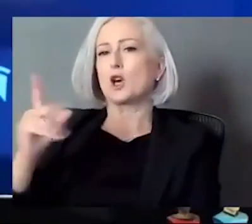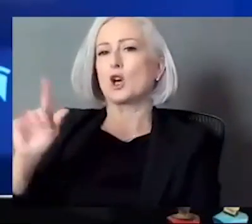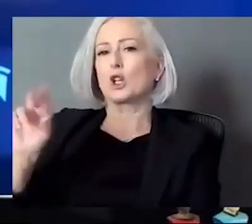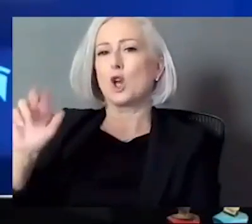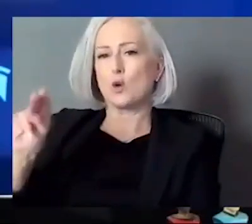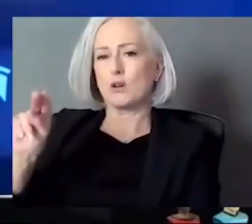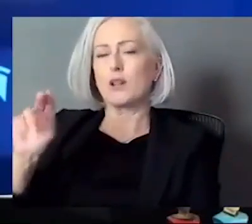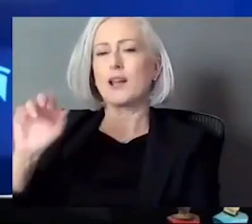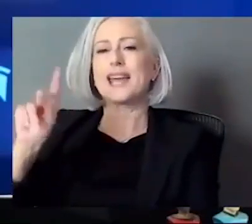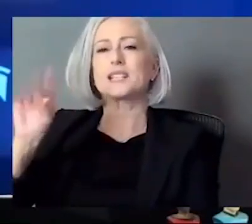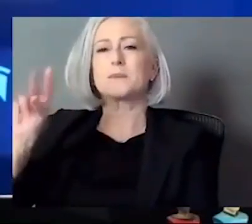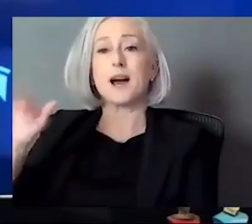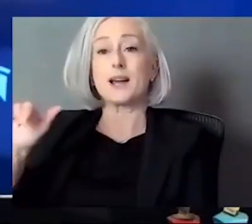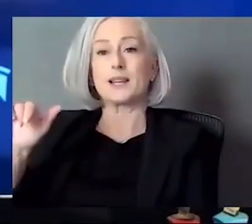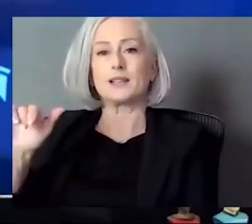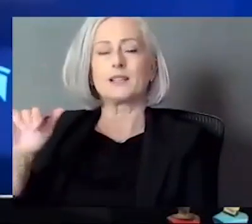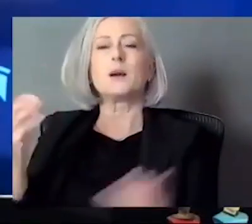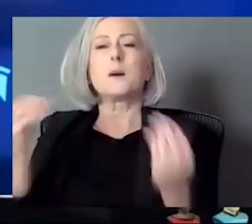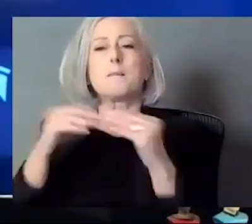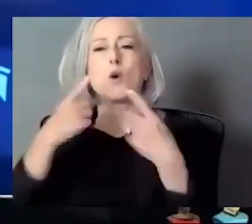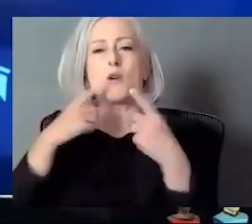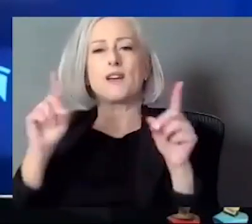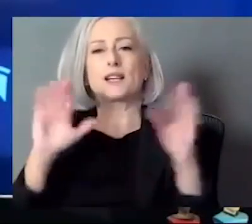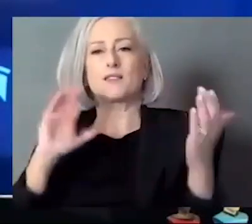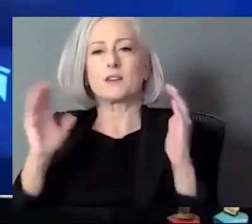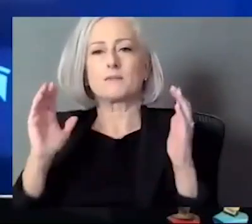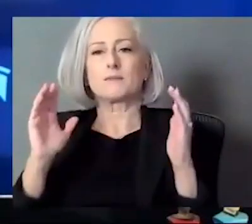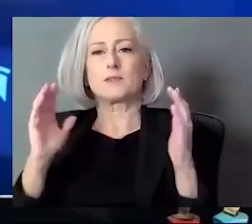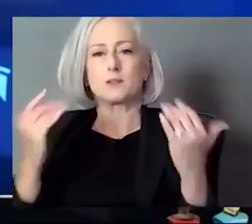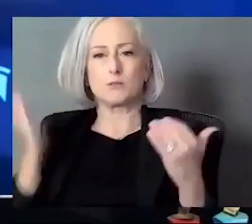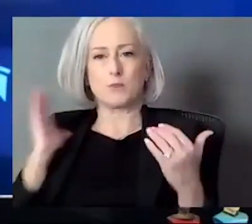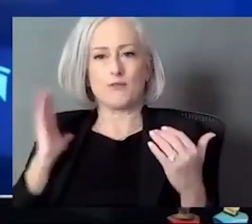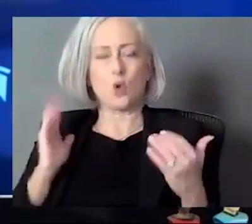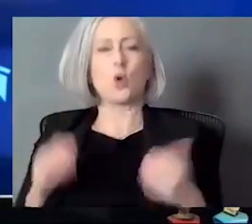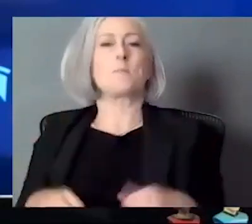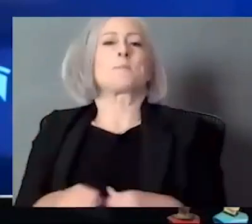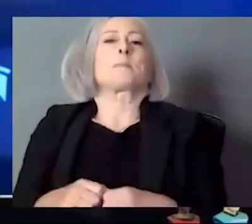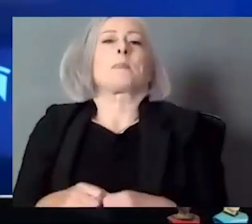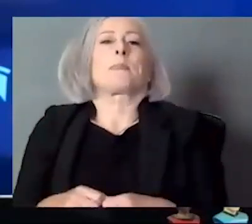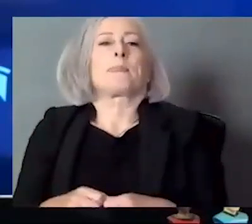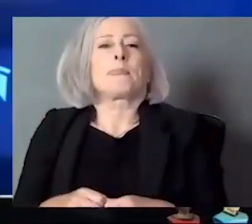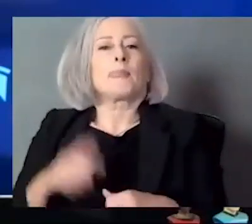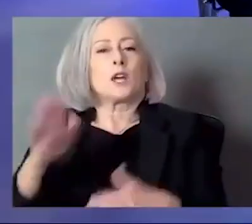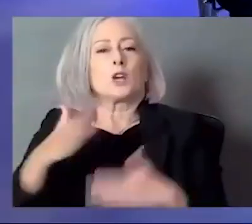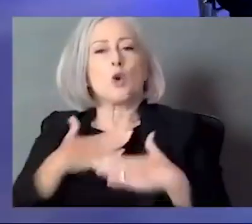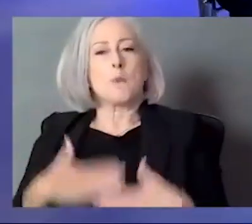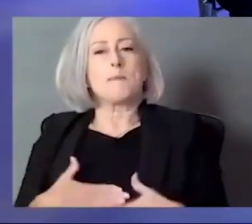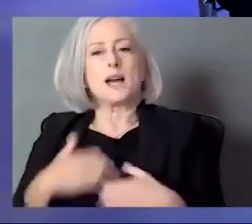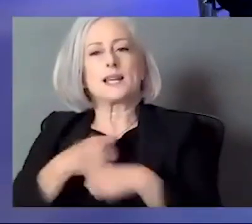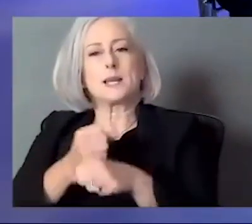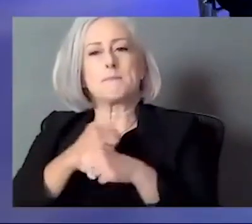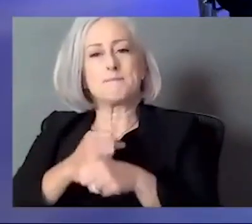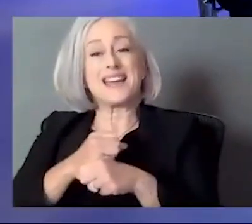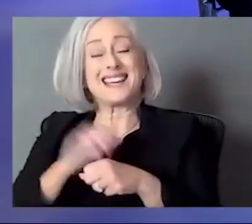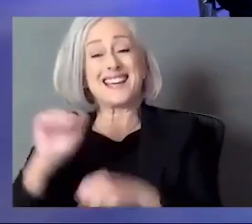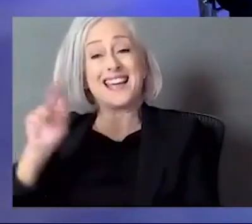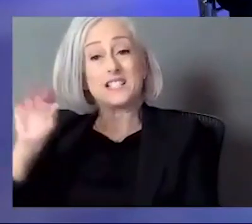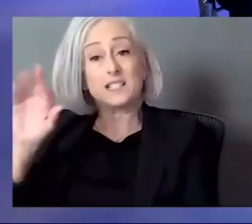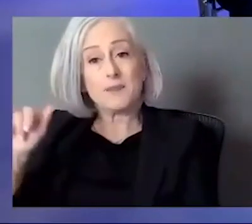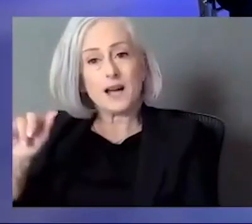been vaccinated and your body's making antibodies, they probably don't have as much of a role. No. Correct.